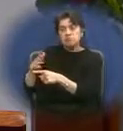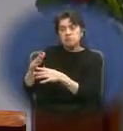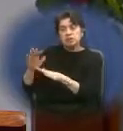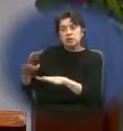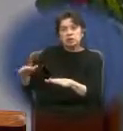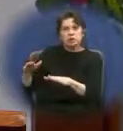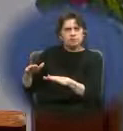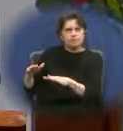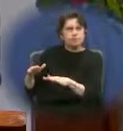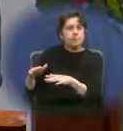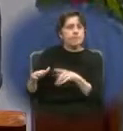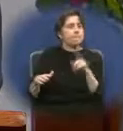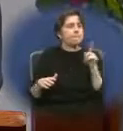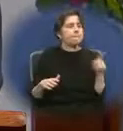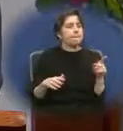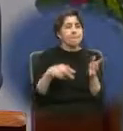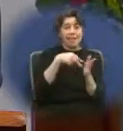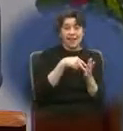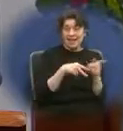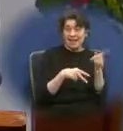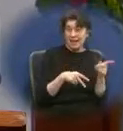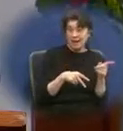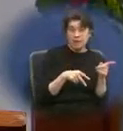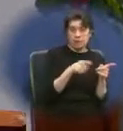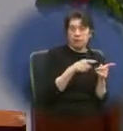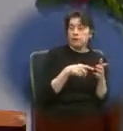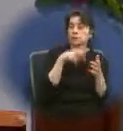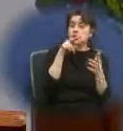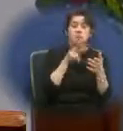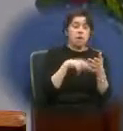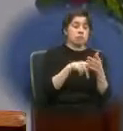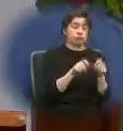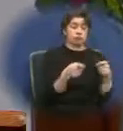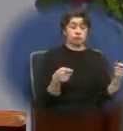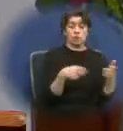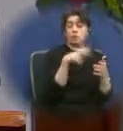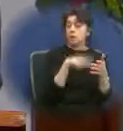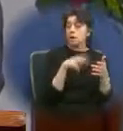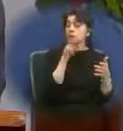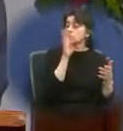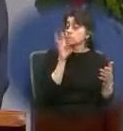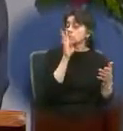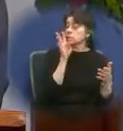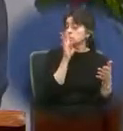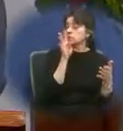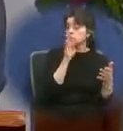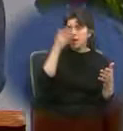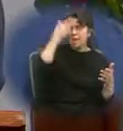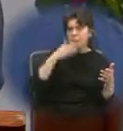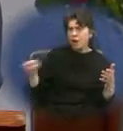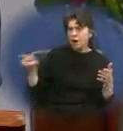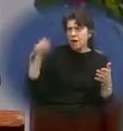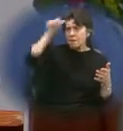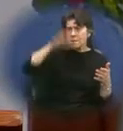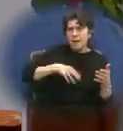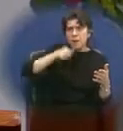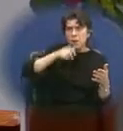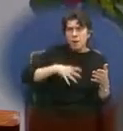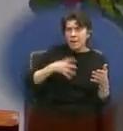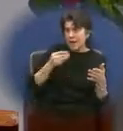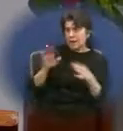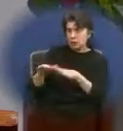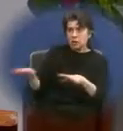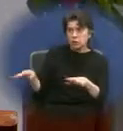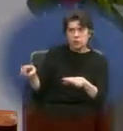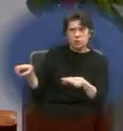before the water gate, he read out of the book from daybreak until midday in the presence of the men, the women,